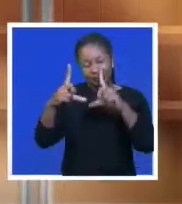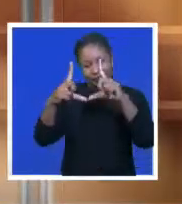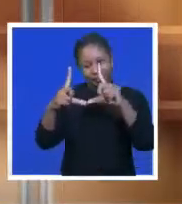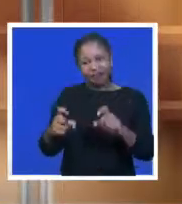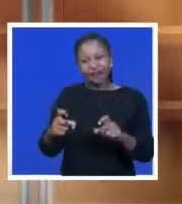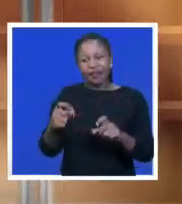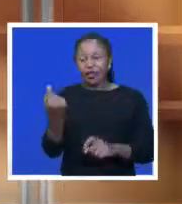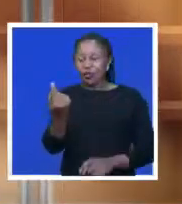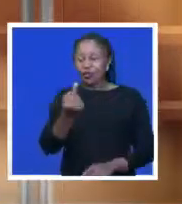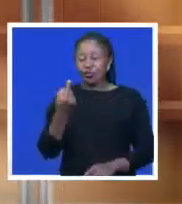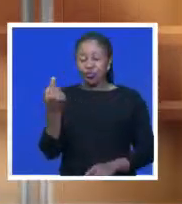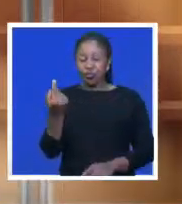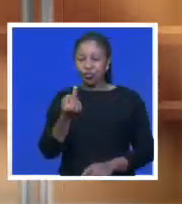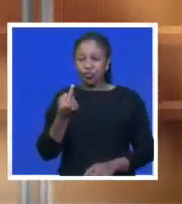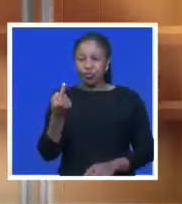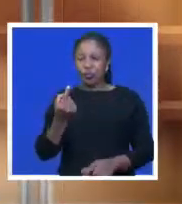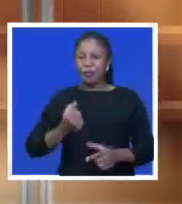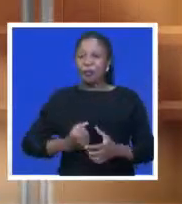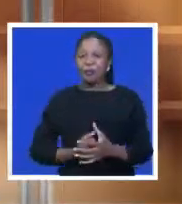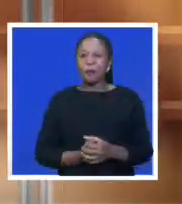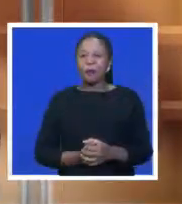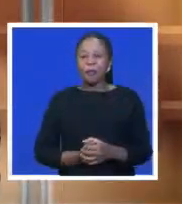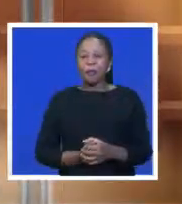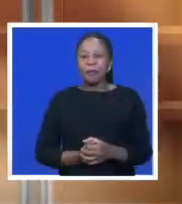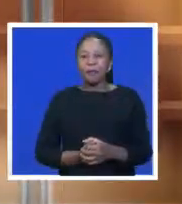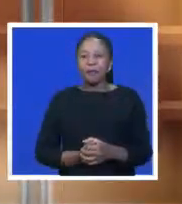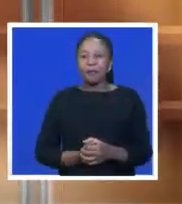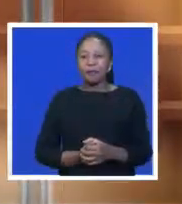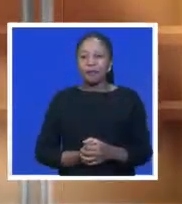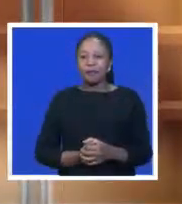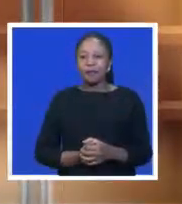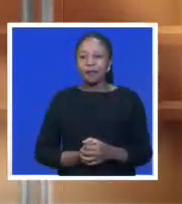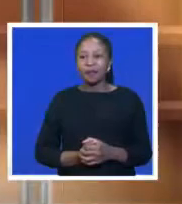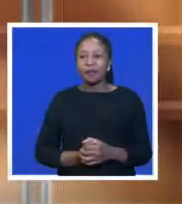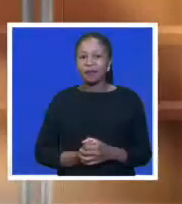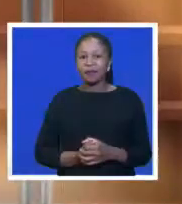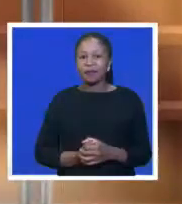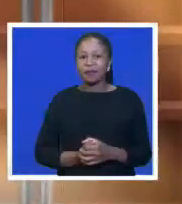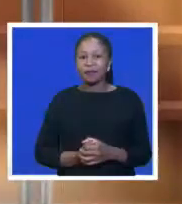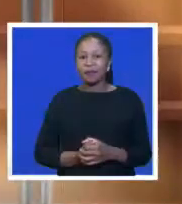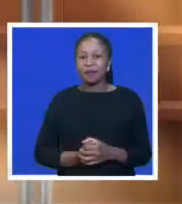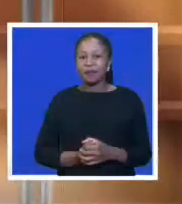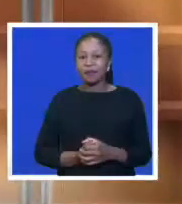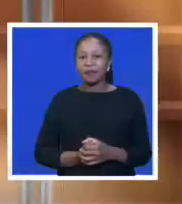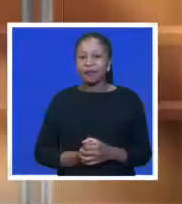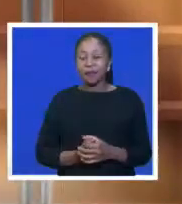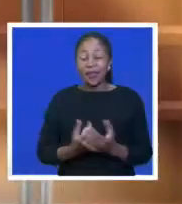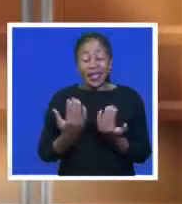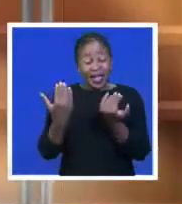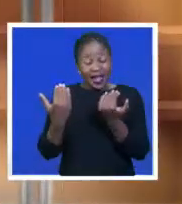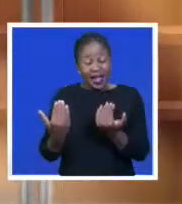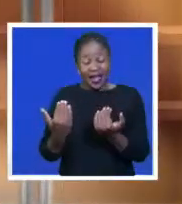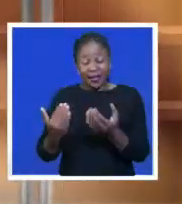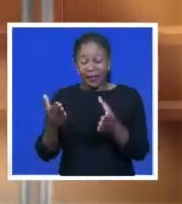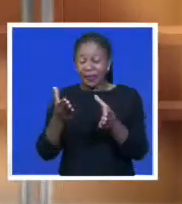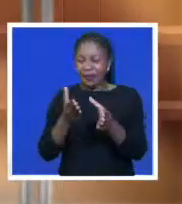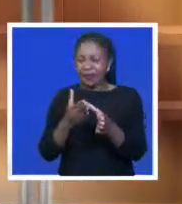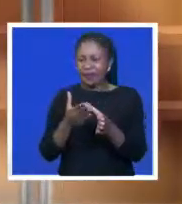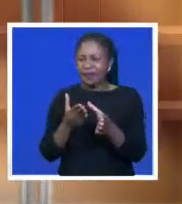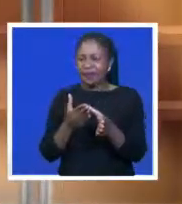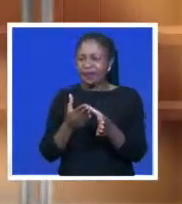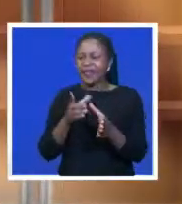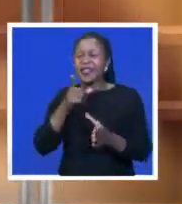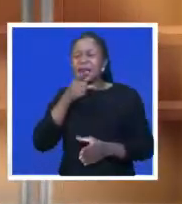Okay, back to our lesson. The answer to the first question, who is the man in the